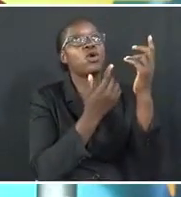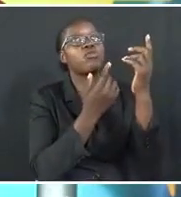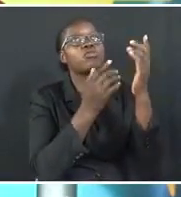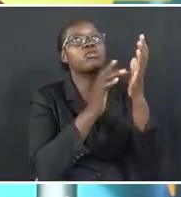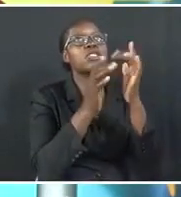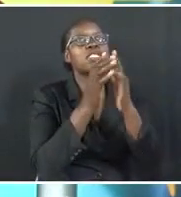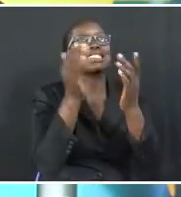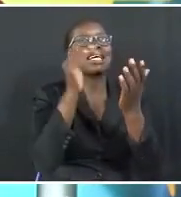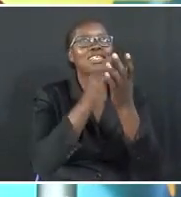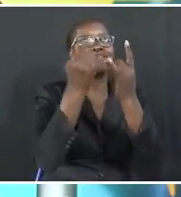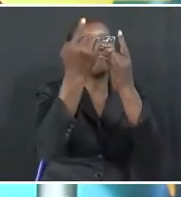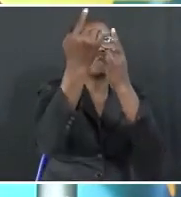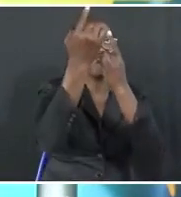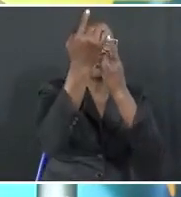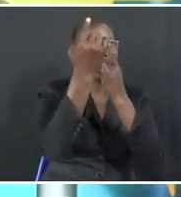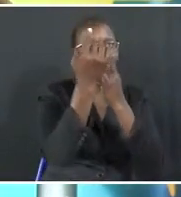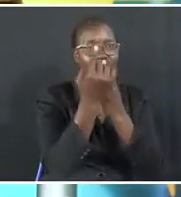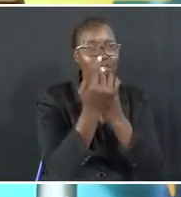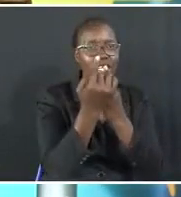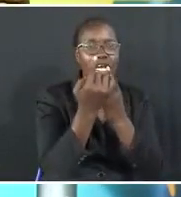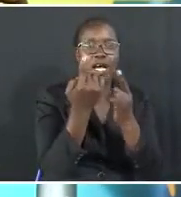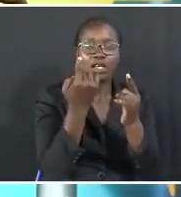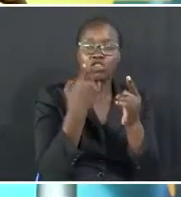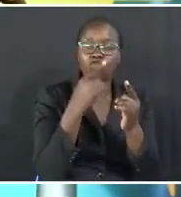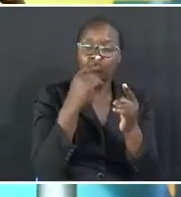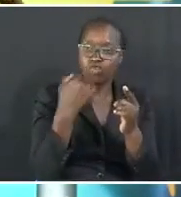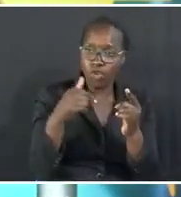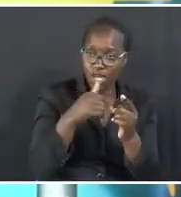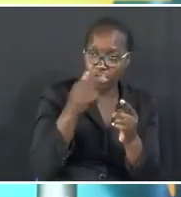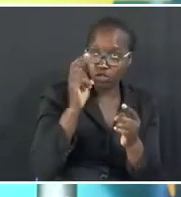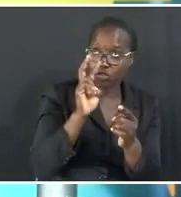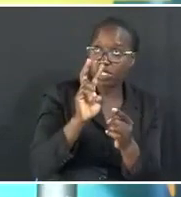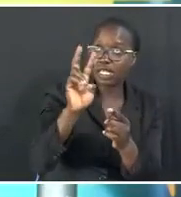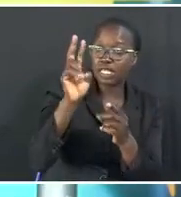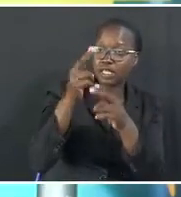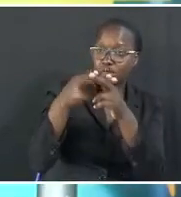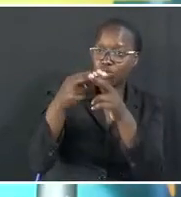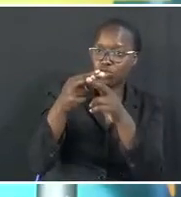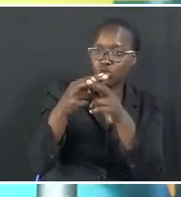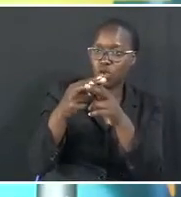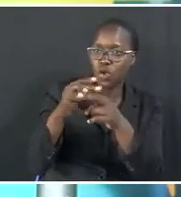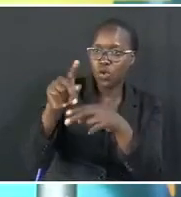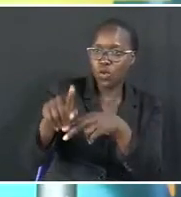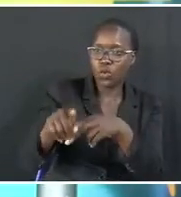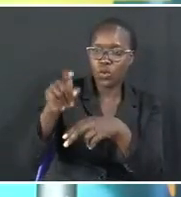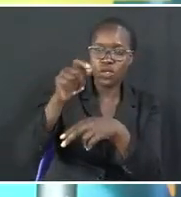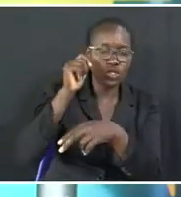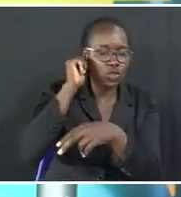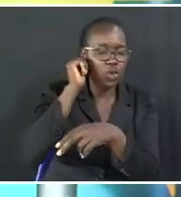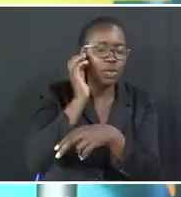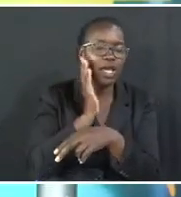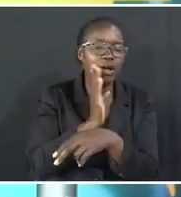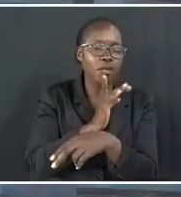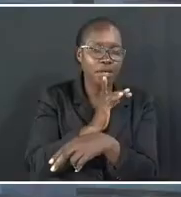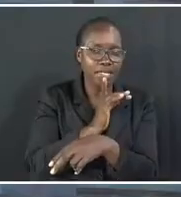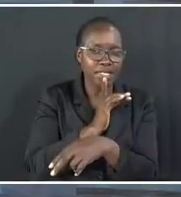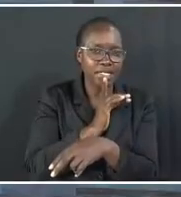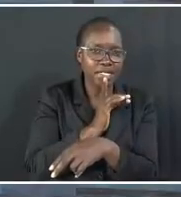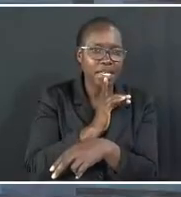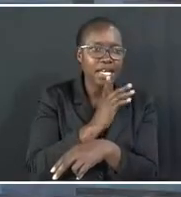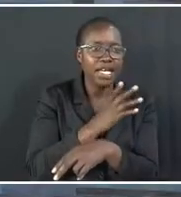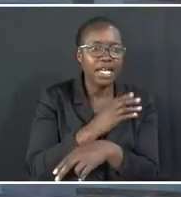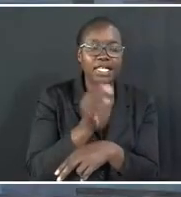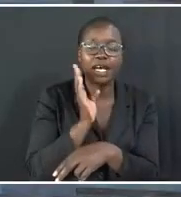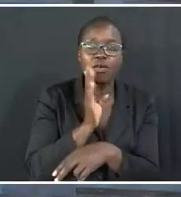see him soon. But in order to see him soon, we need to obey our parents. And